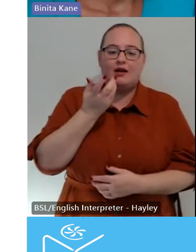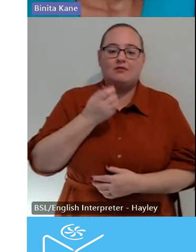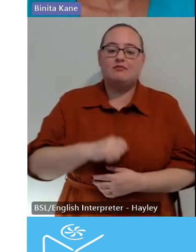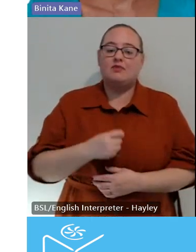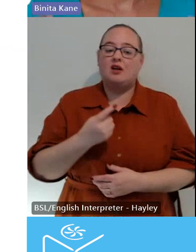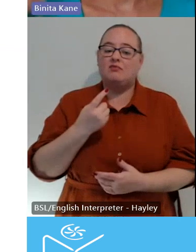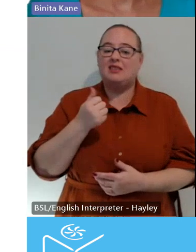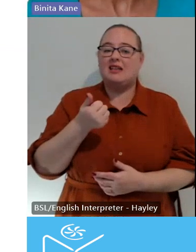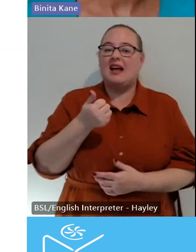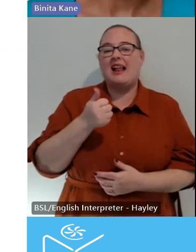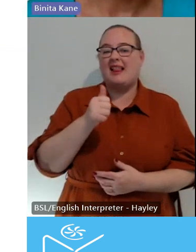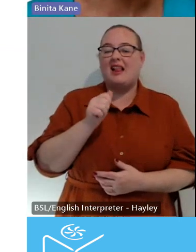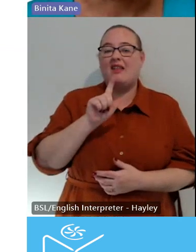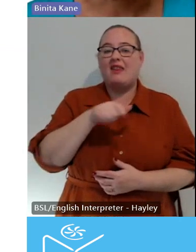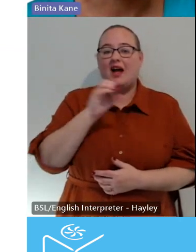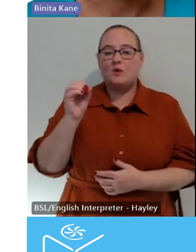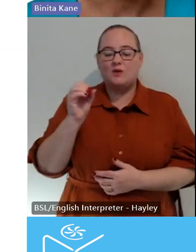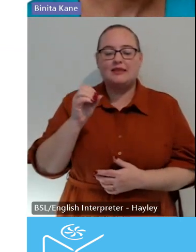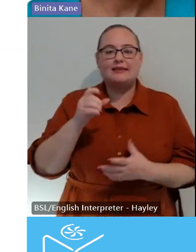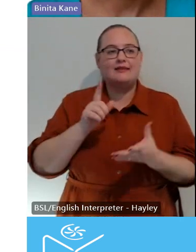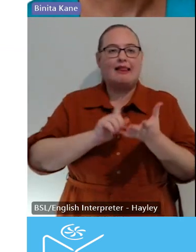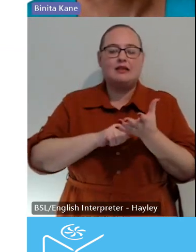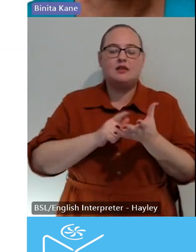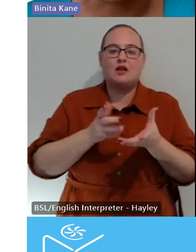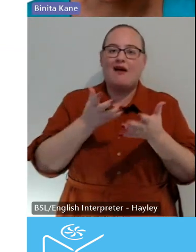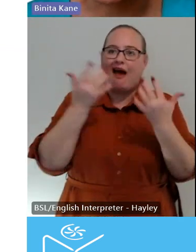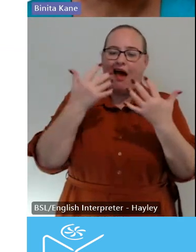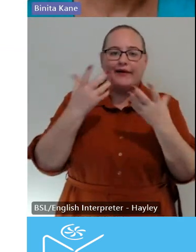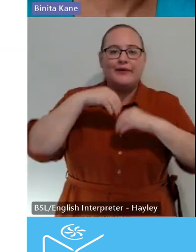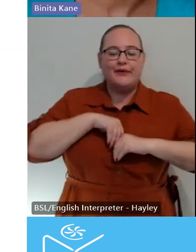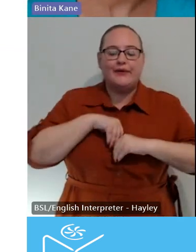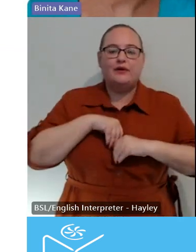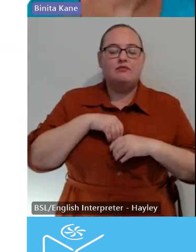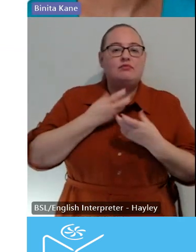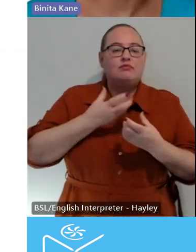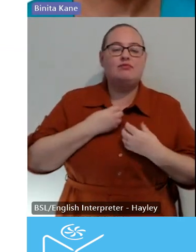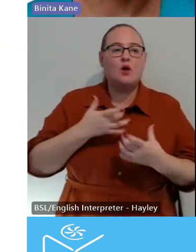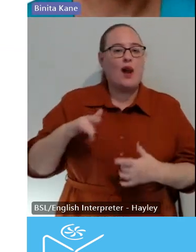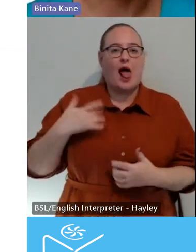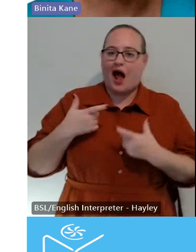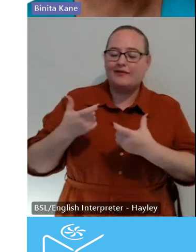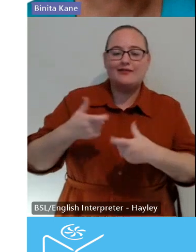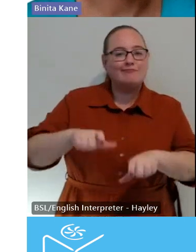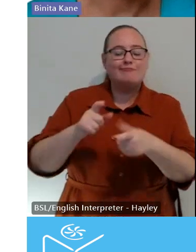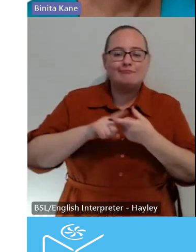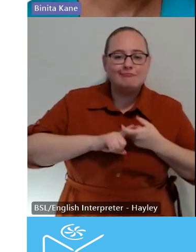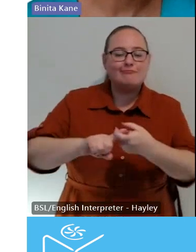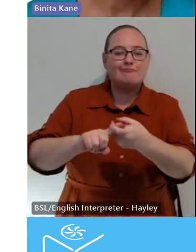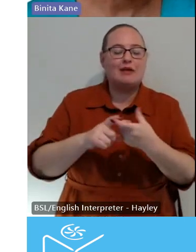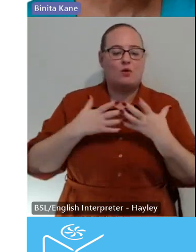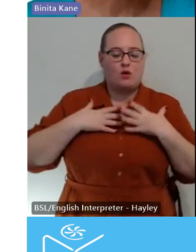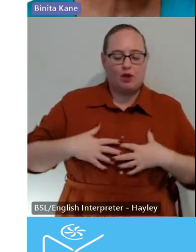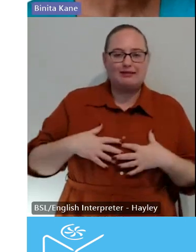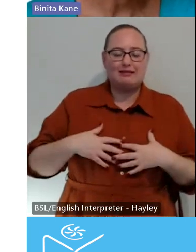this is what sustains our life force. This is what nourishes all of our cells across all of our different body organ